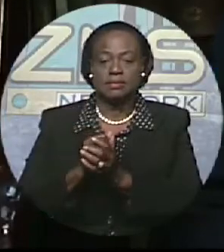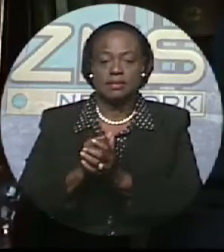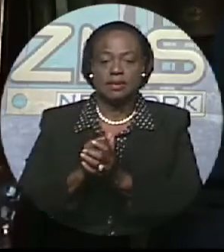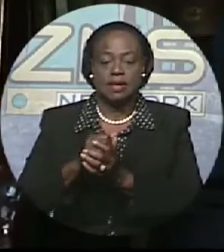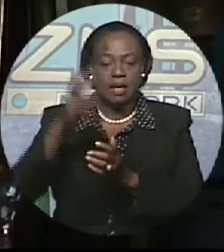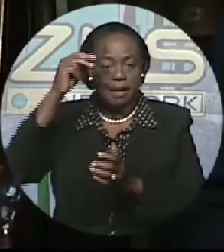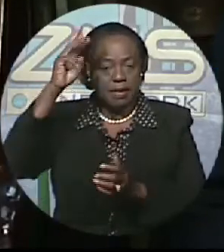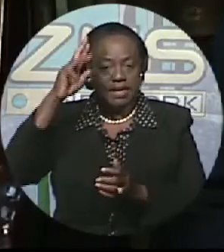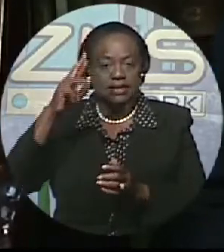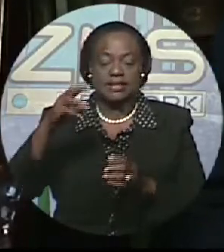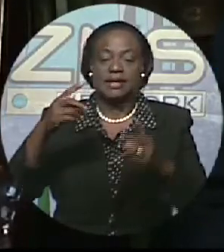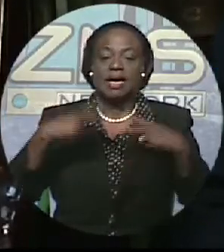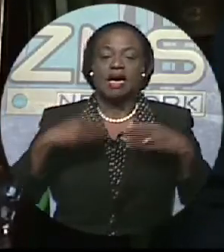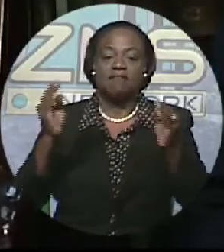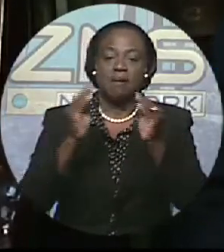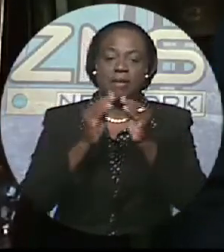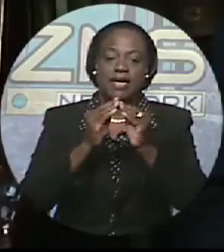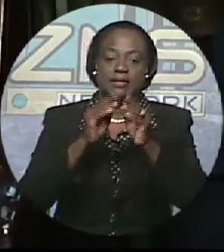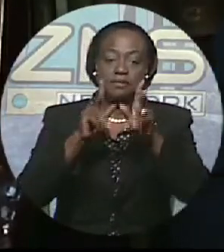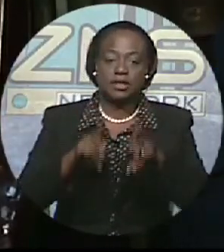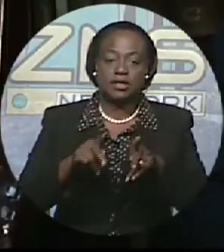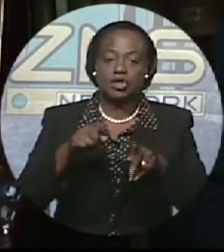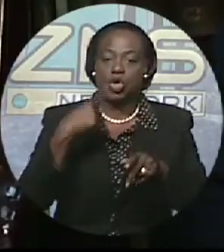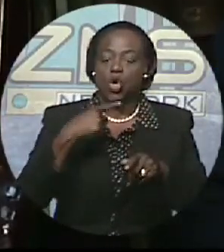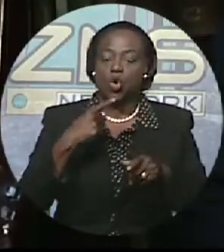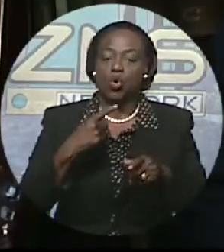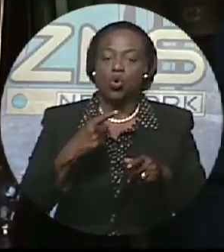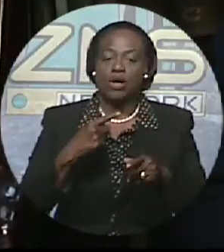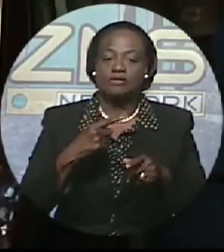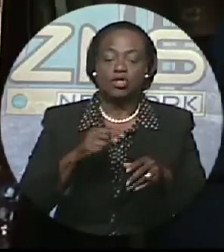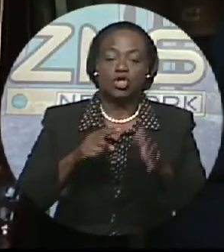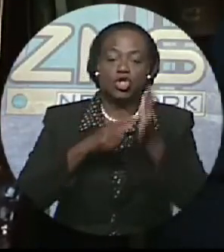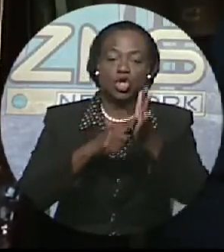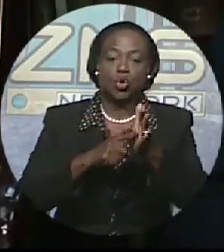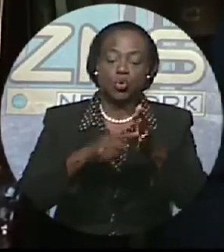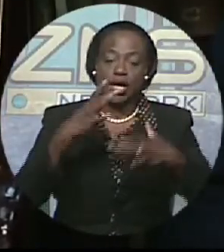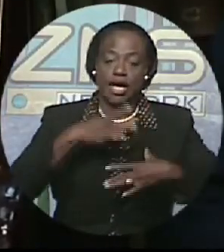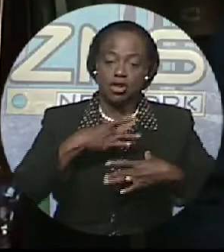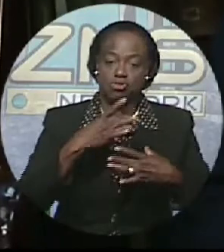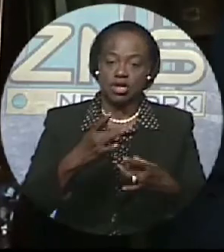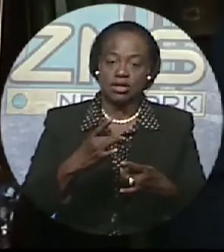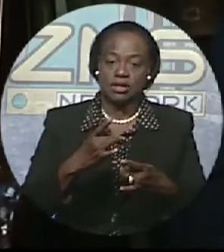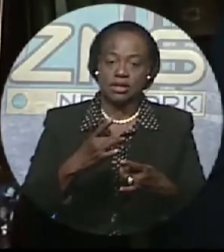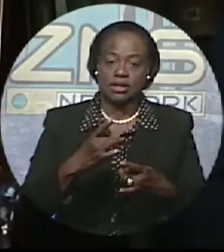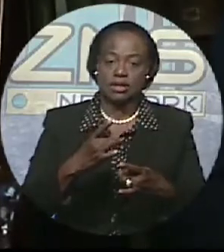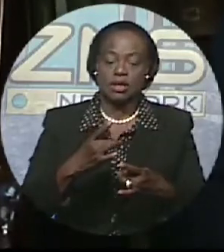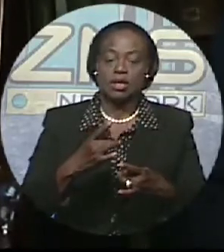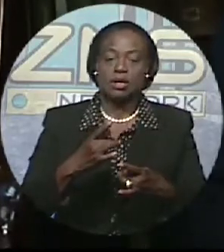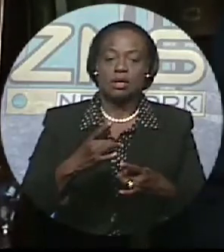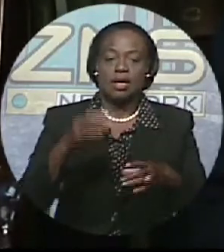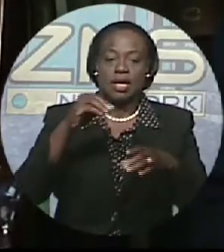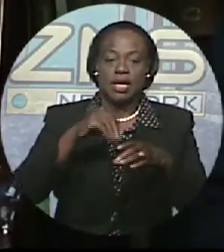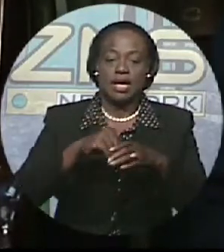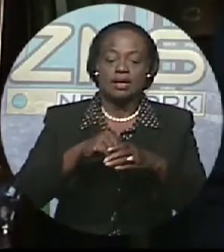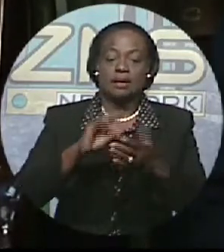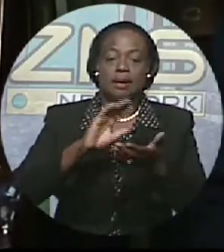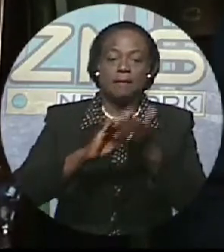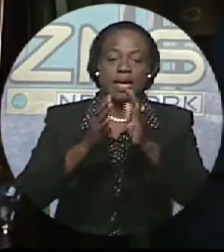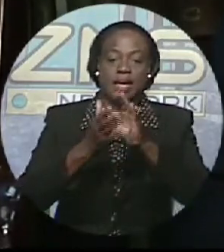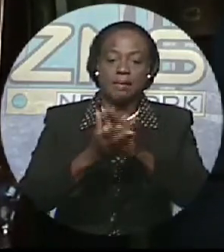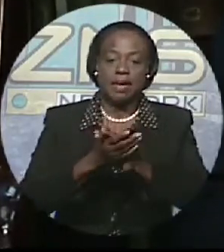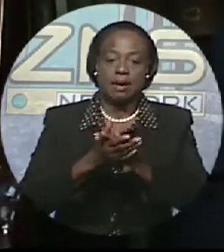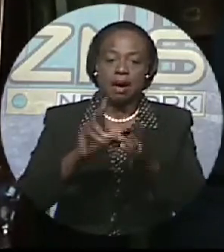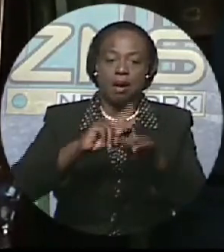ministers have encountered persons who have expressed interest in ELIF and attempting to see how they can become strategic partners of